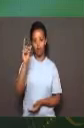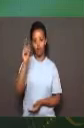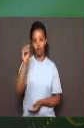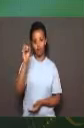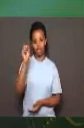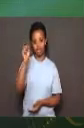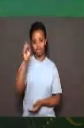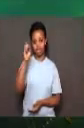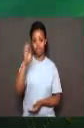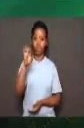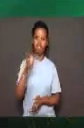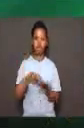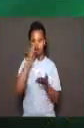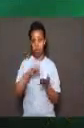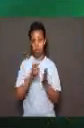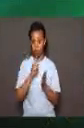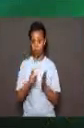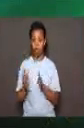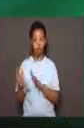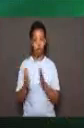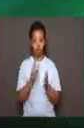begin, students?